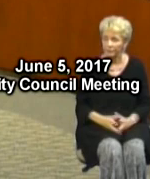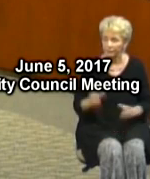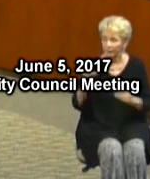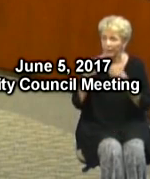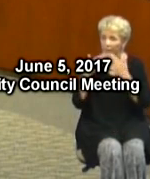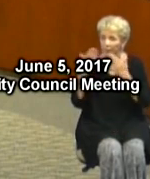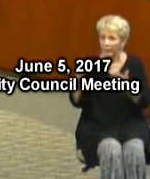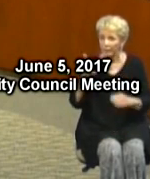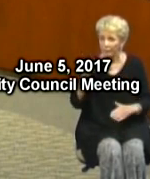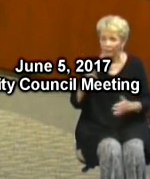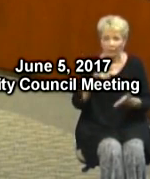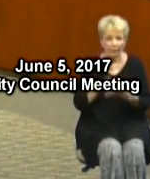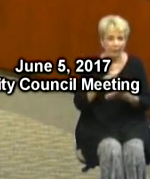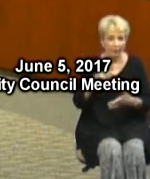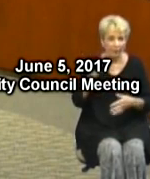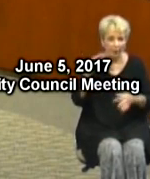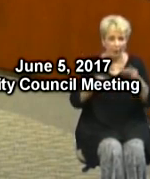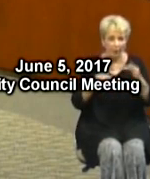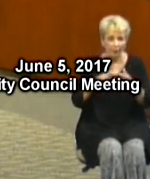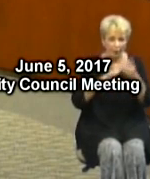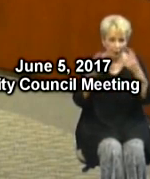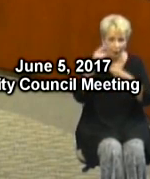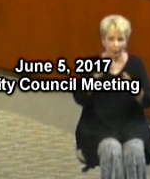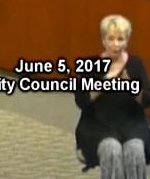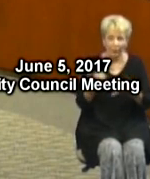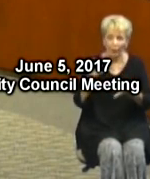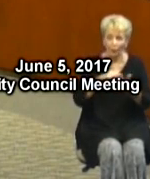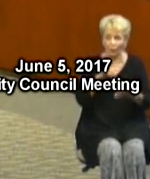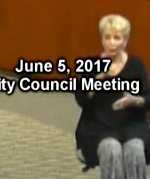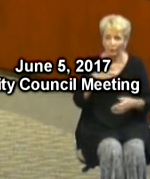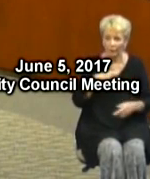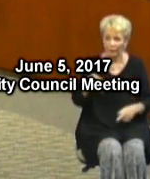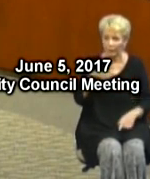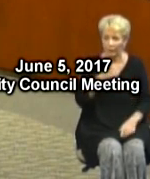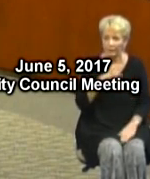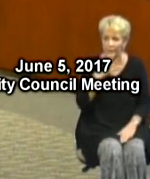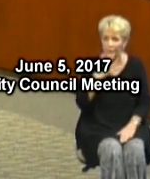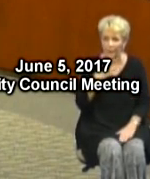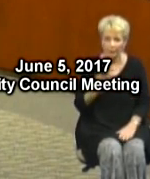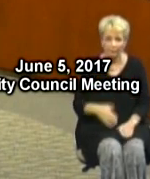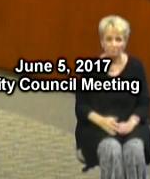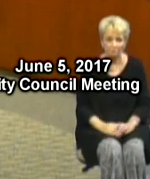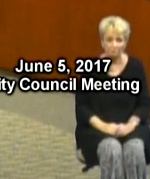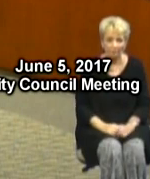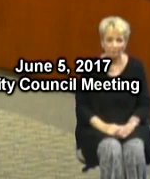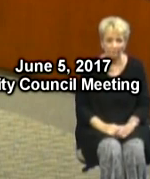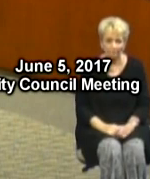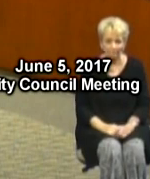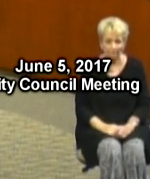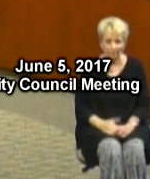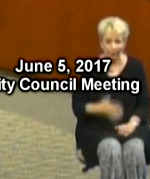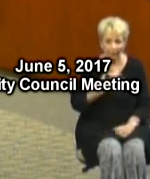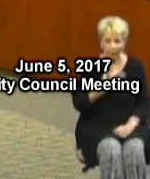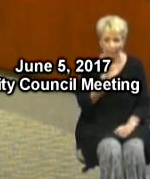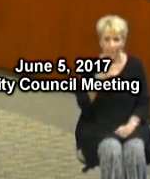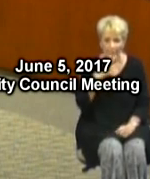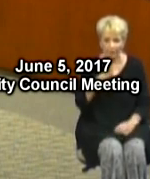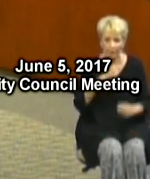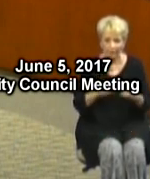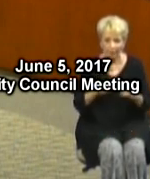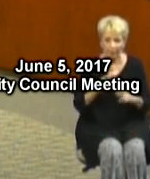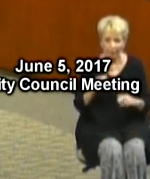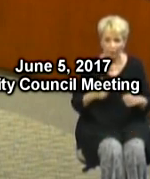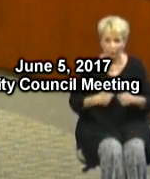Philip. Again, this is a public hearing to consider this rezoning. Would anyone like to speak? Yes, please come forward, state your name and